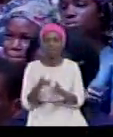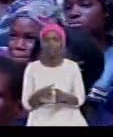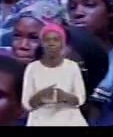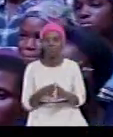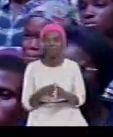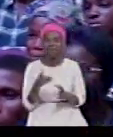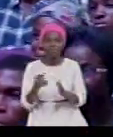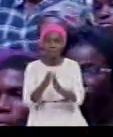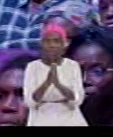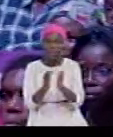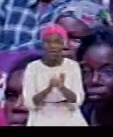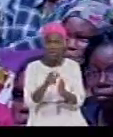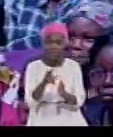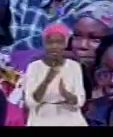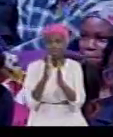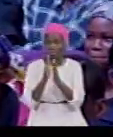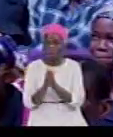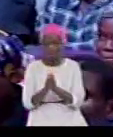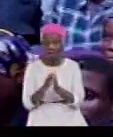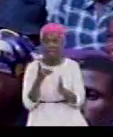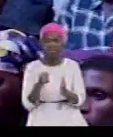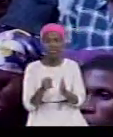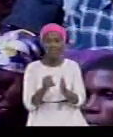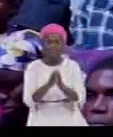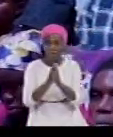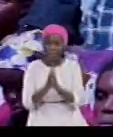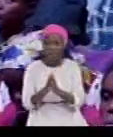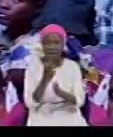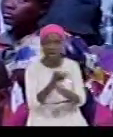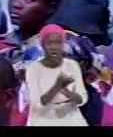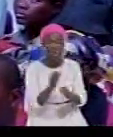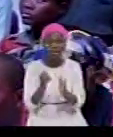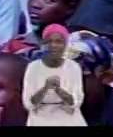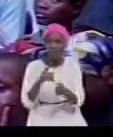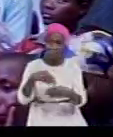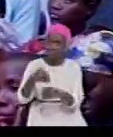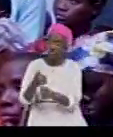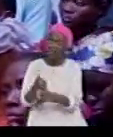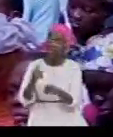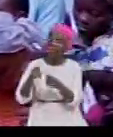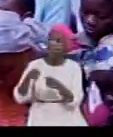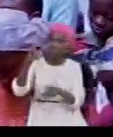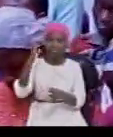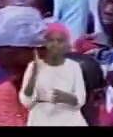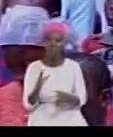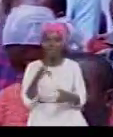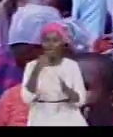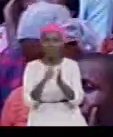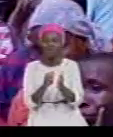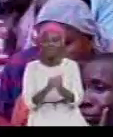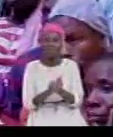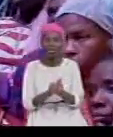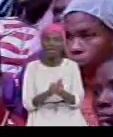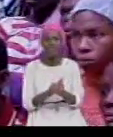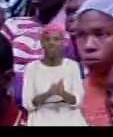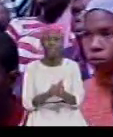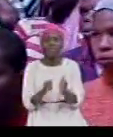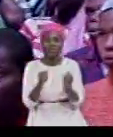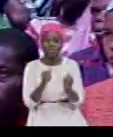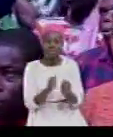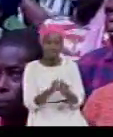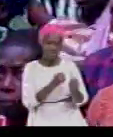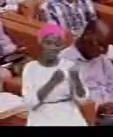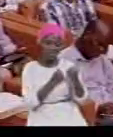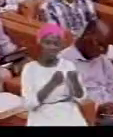we pray, the petition we make, it says it's a confident prayer. We come boldly to